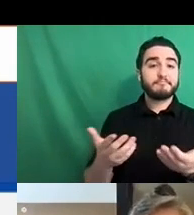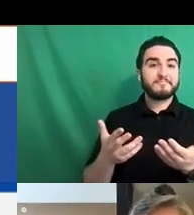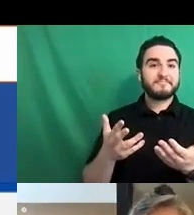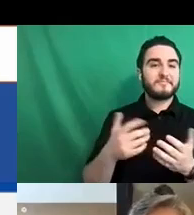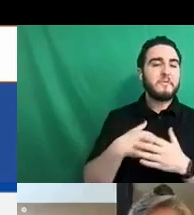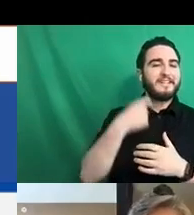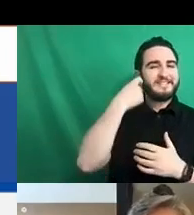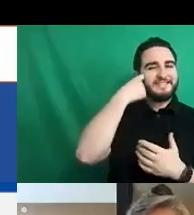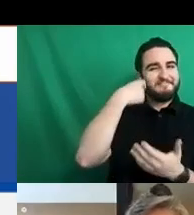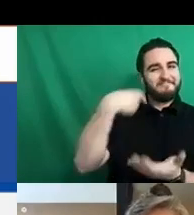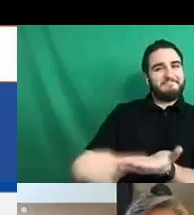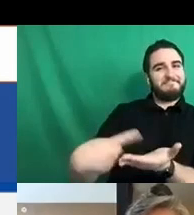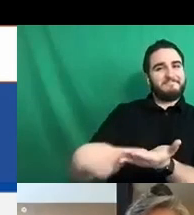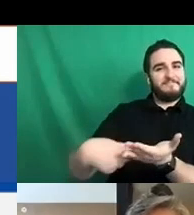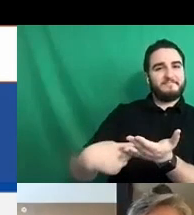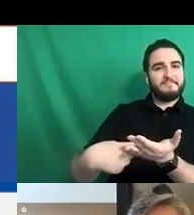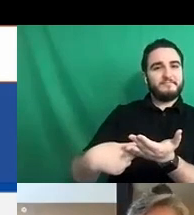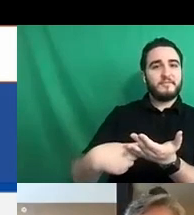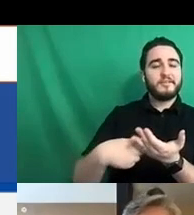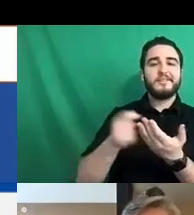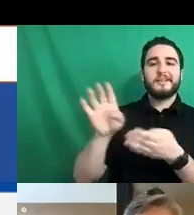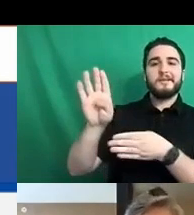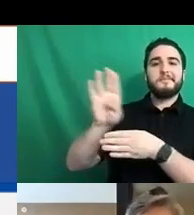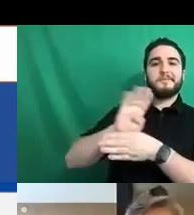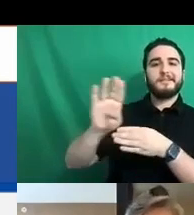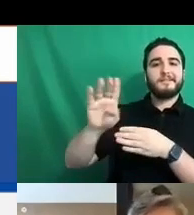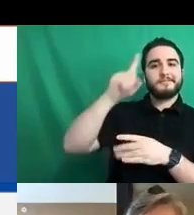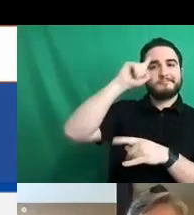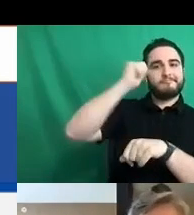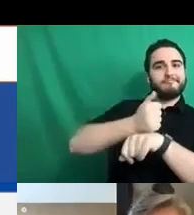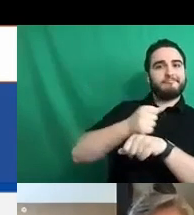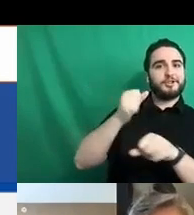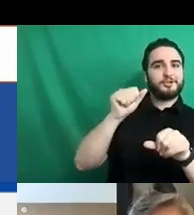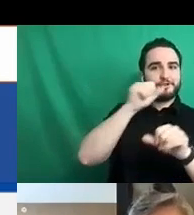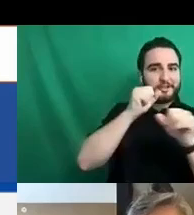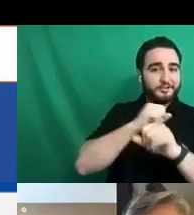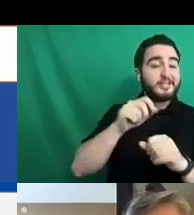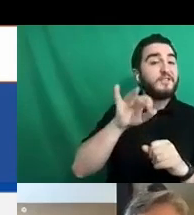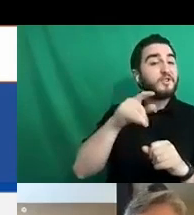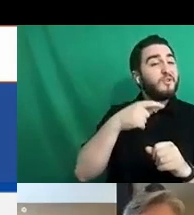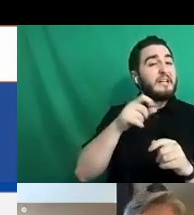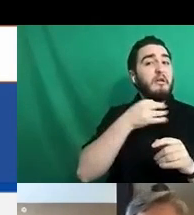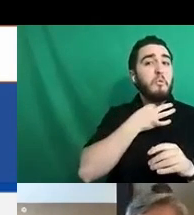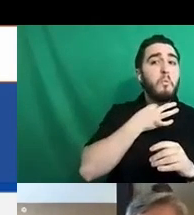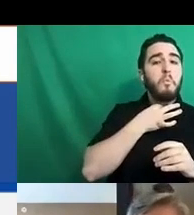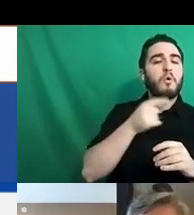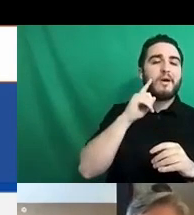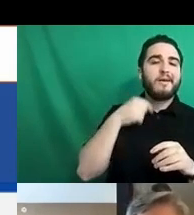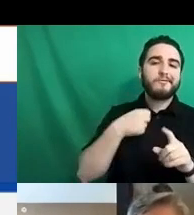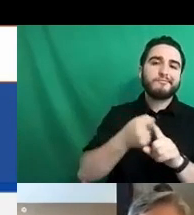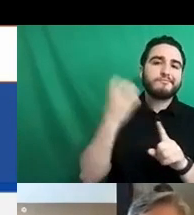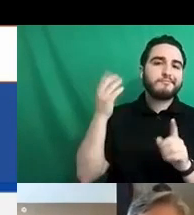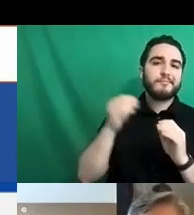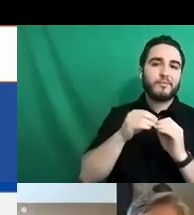what I just finished was the business-minded kind of strategies. If you have questions about that, we do a lot more than those